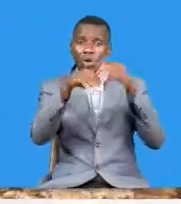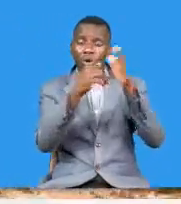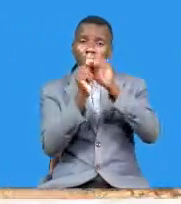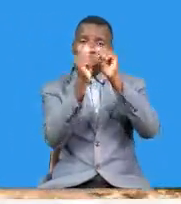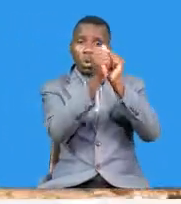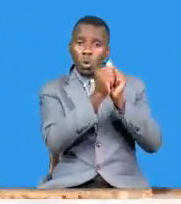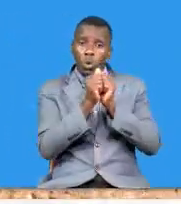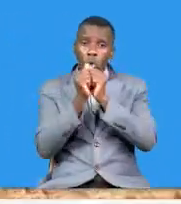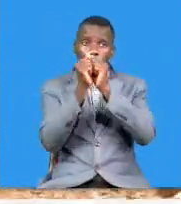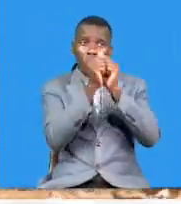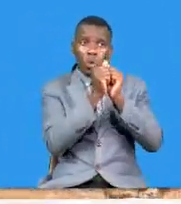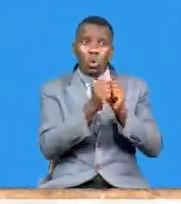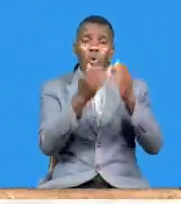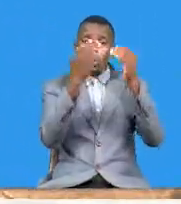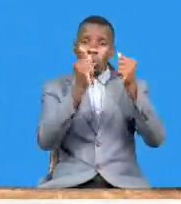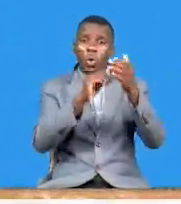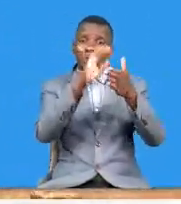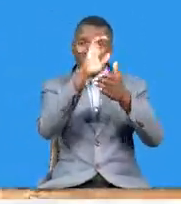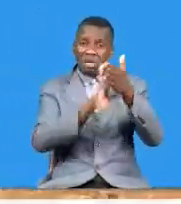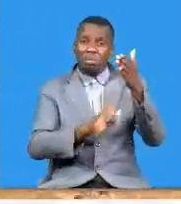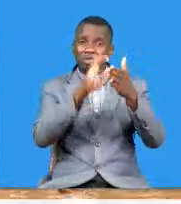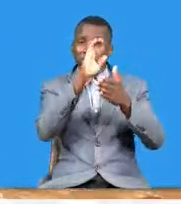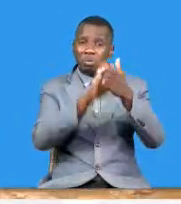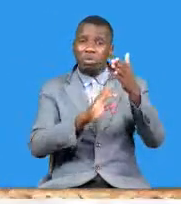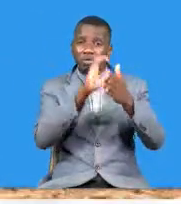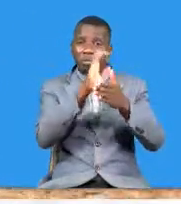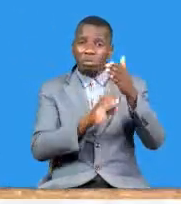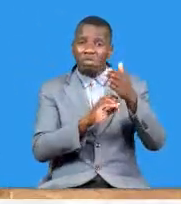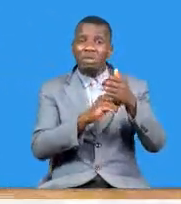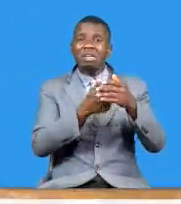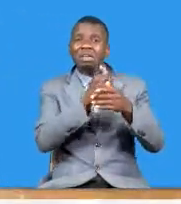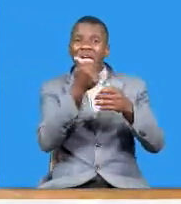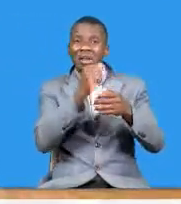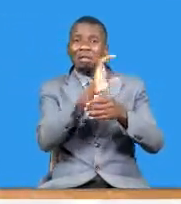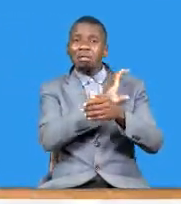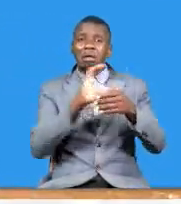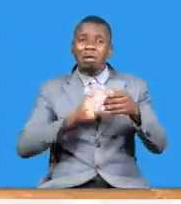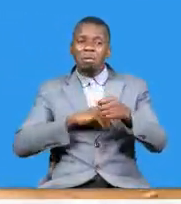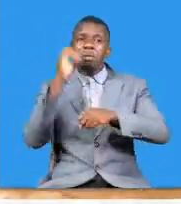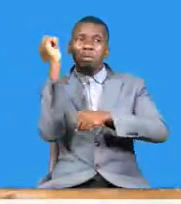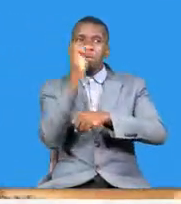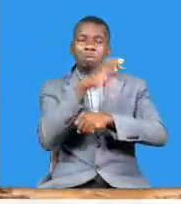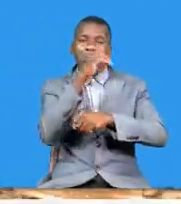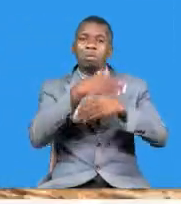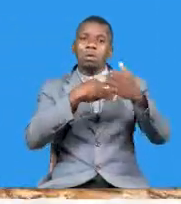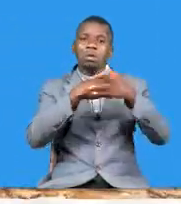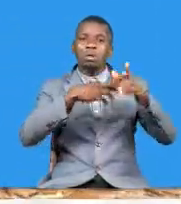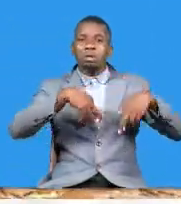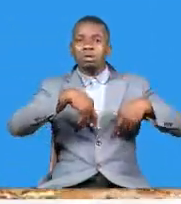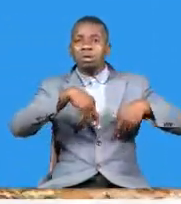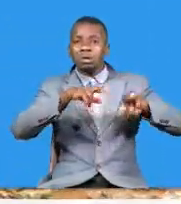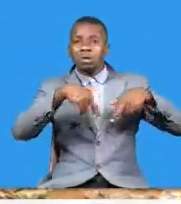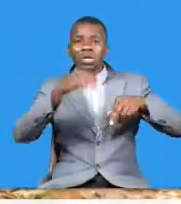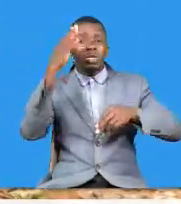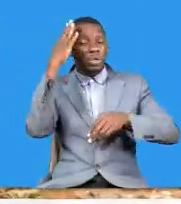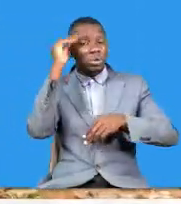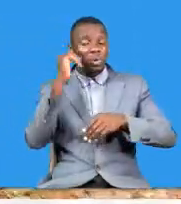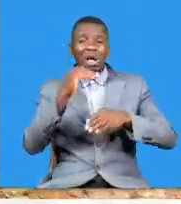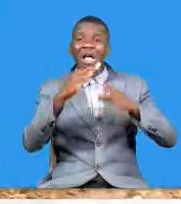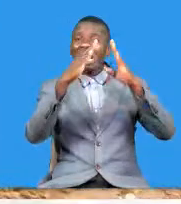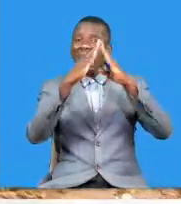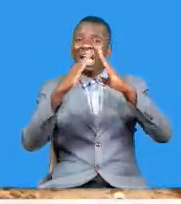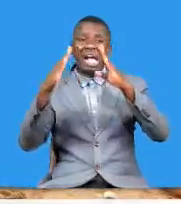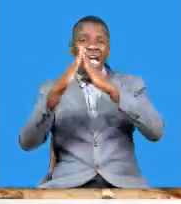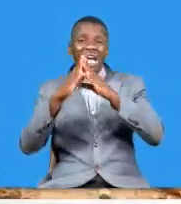united in blocking waste management companies from disposing garbage near the roadside, as nearby houses are at the receiving end of the effects of